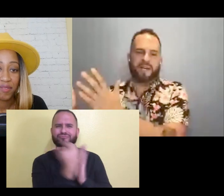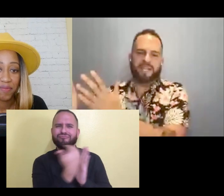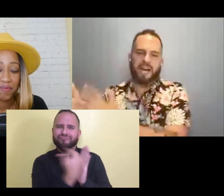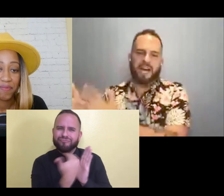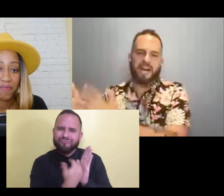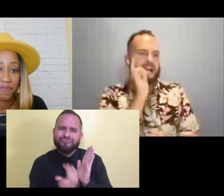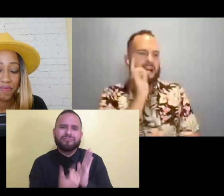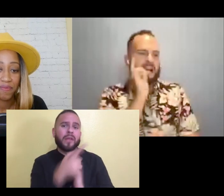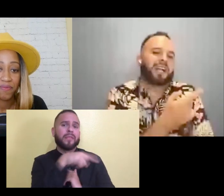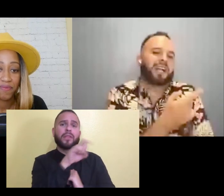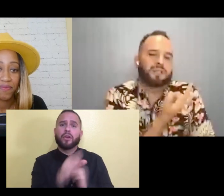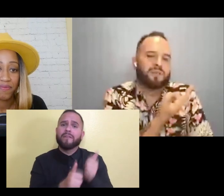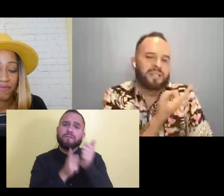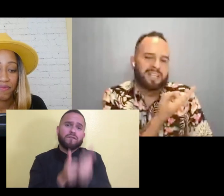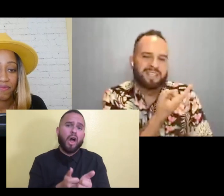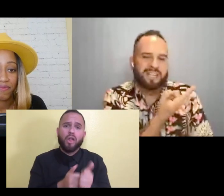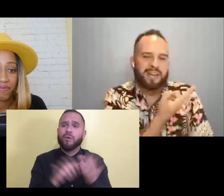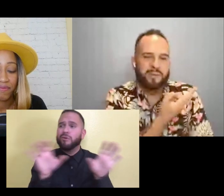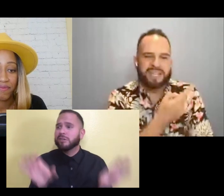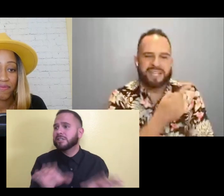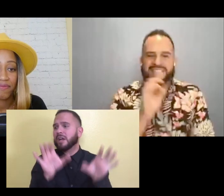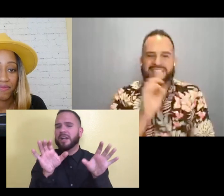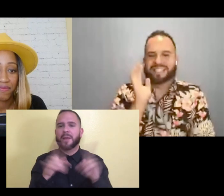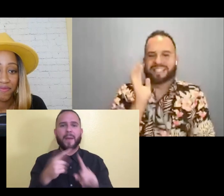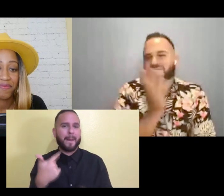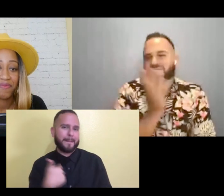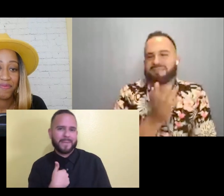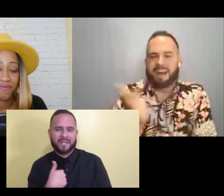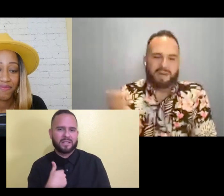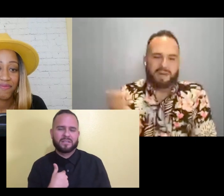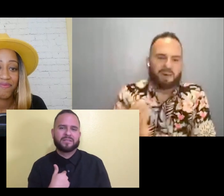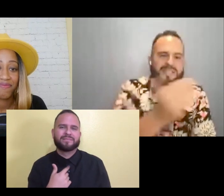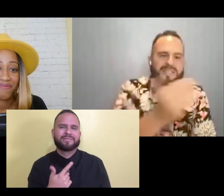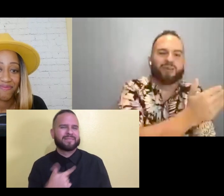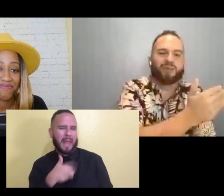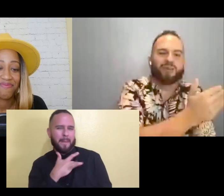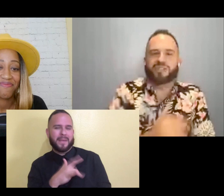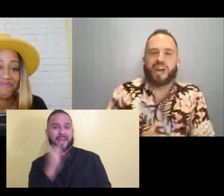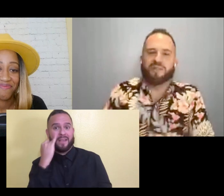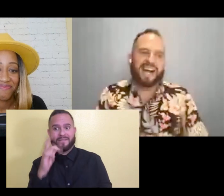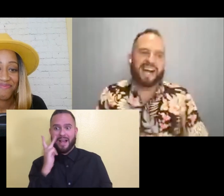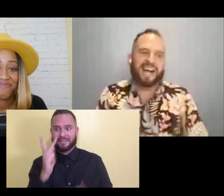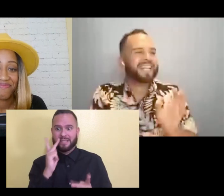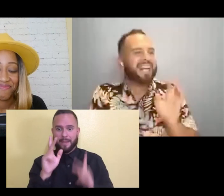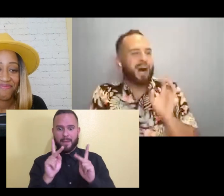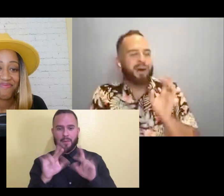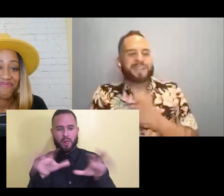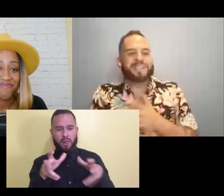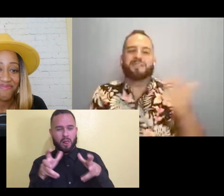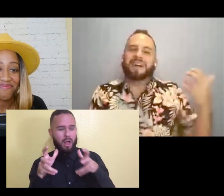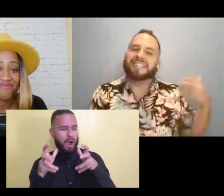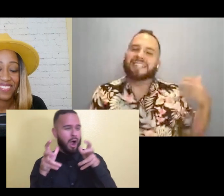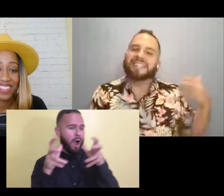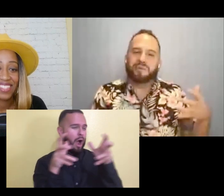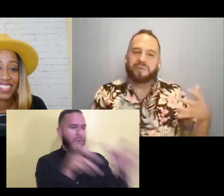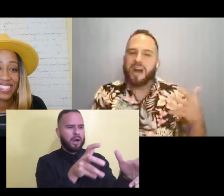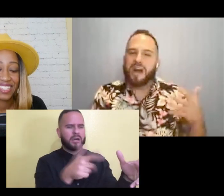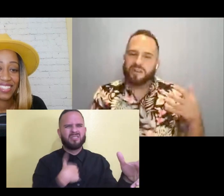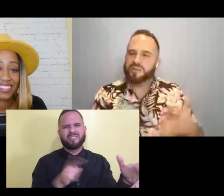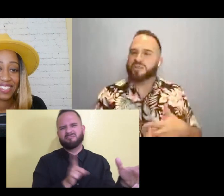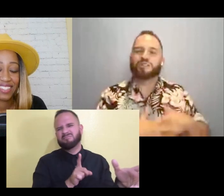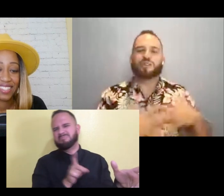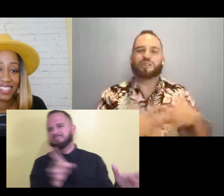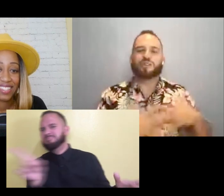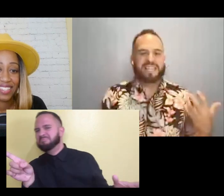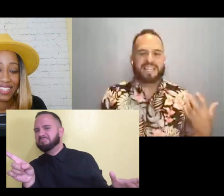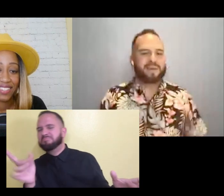way, I'm like, I'm gonna go check out what's over here, because I'm gonna take the road less traveled by. And so the fact that this group of travelers were